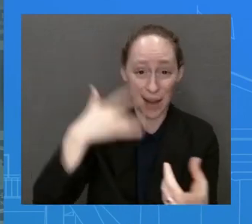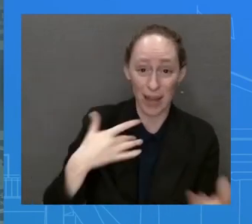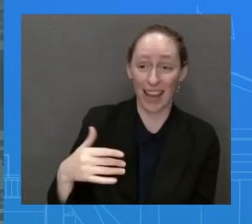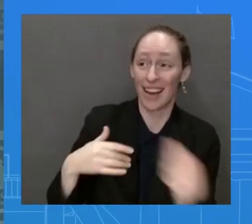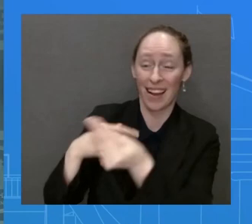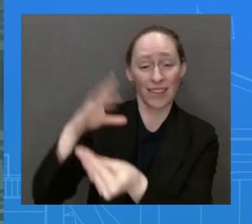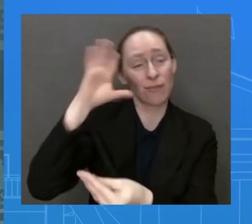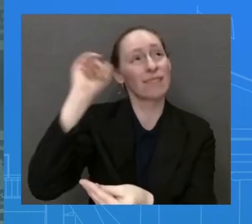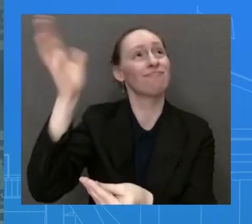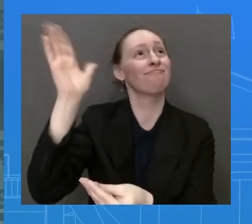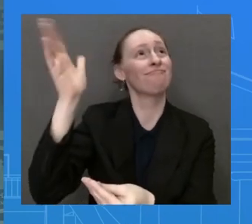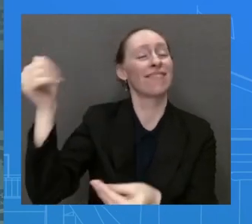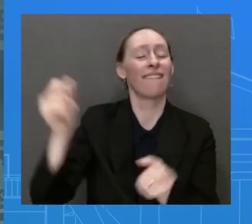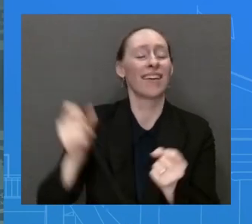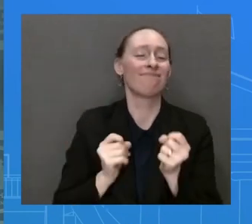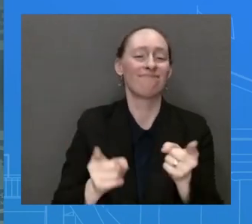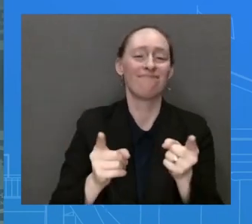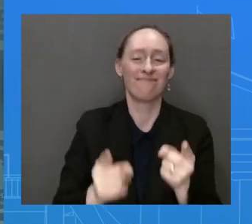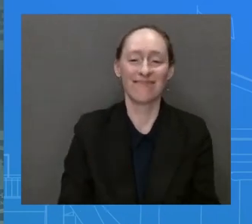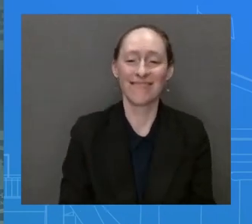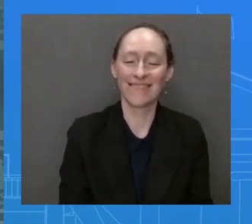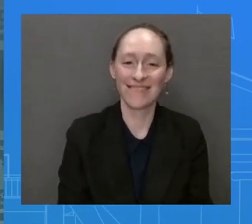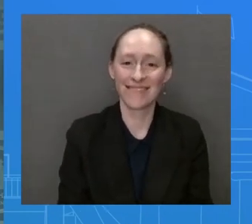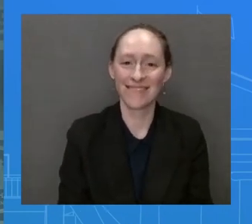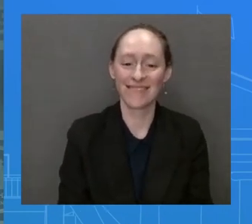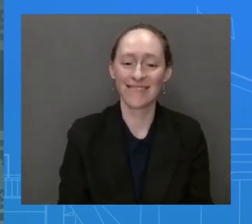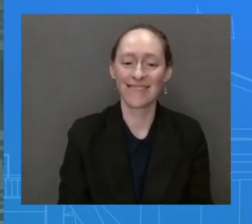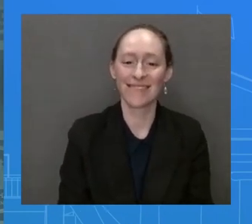Is it finished? No.